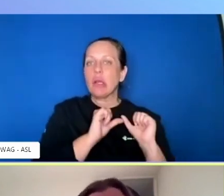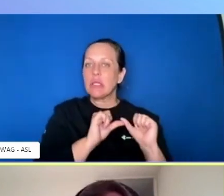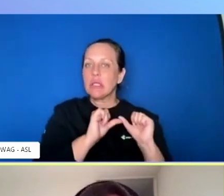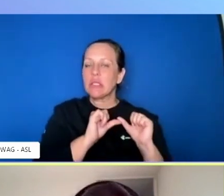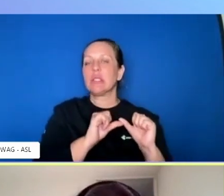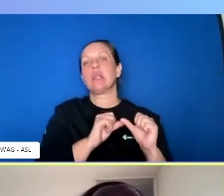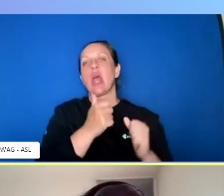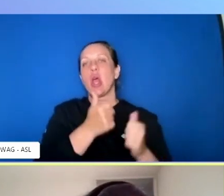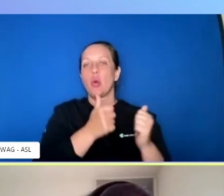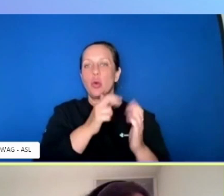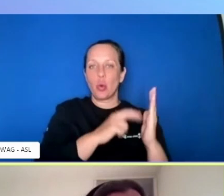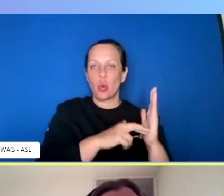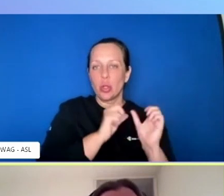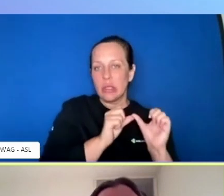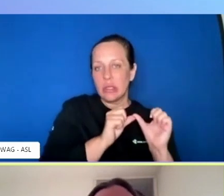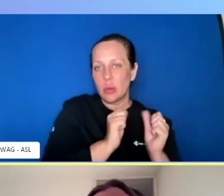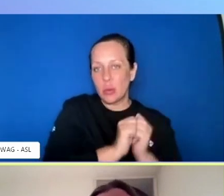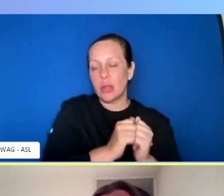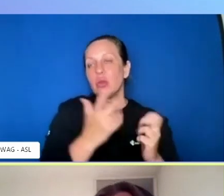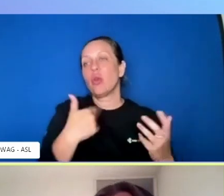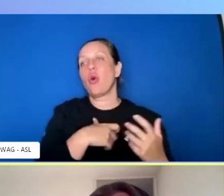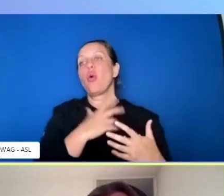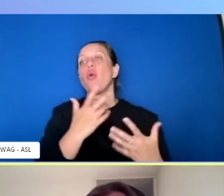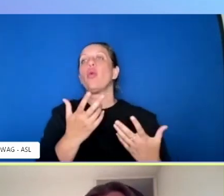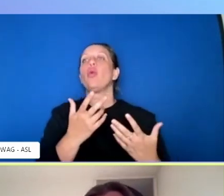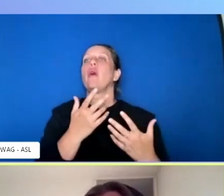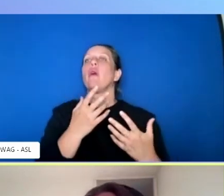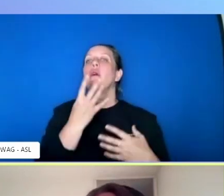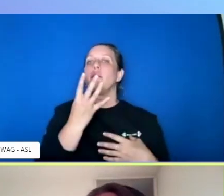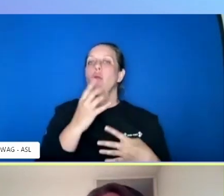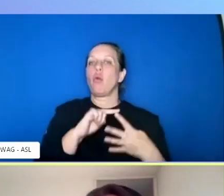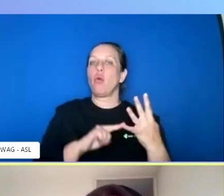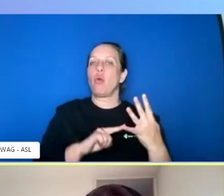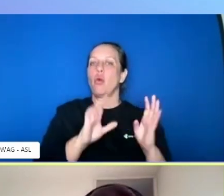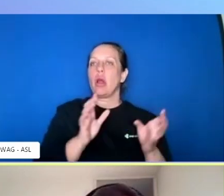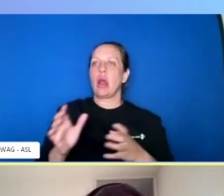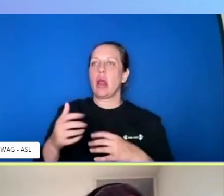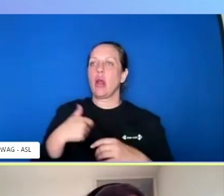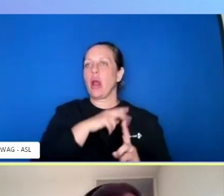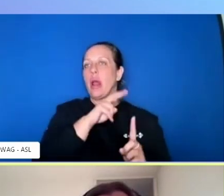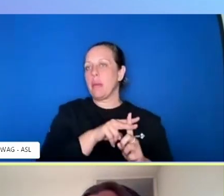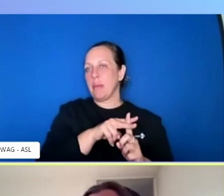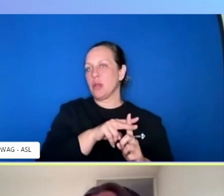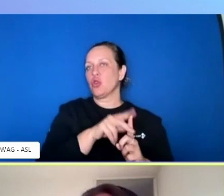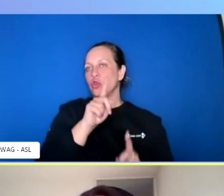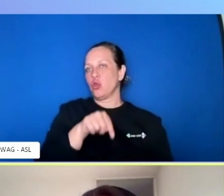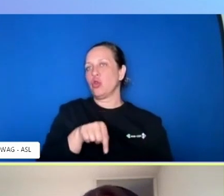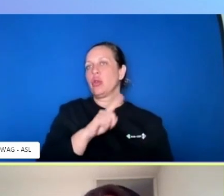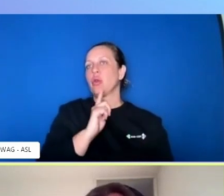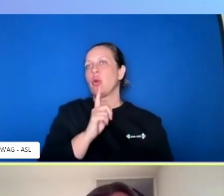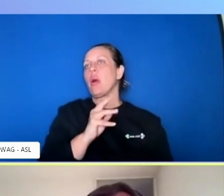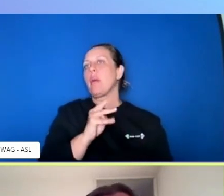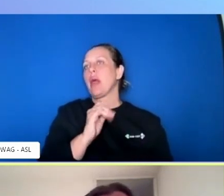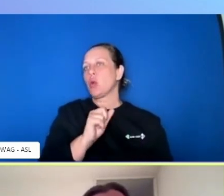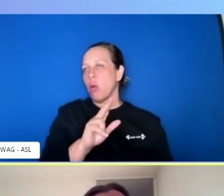are consistent with. So we have 4 categories of what we've called implementers. These are manuals, such